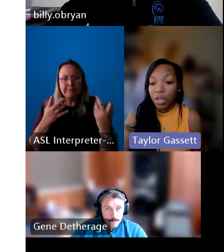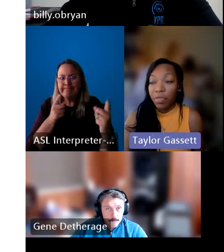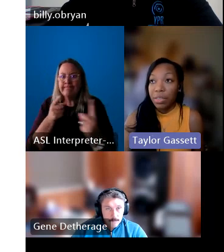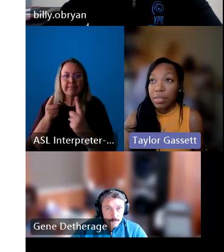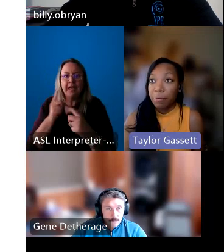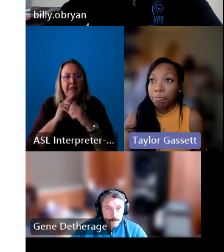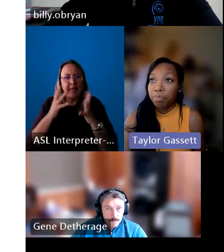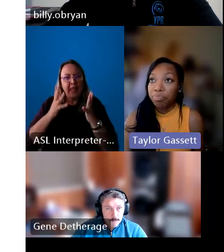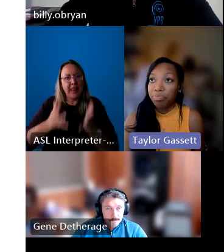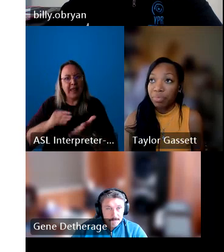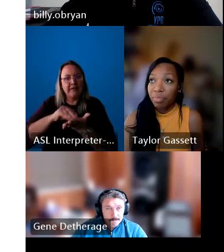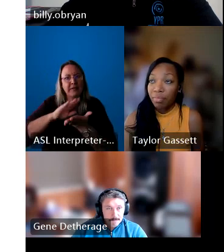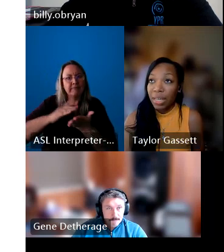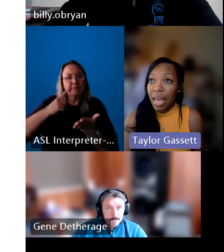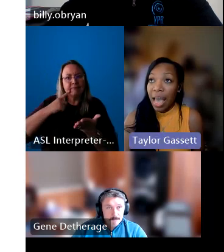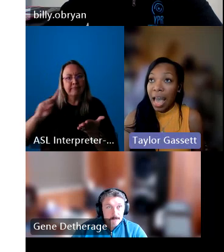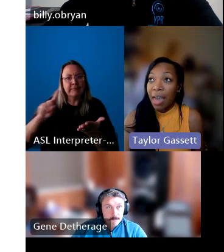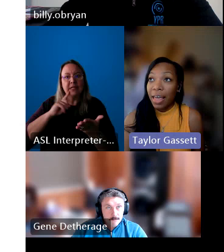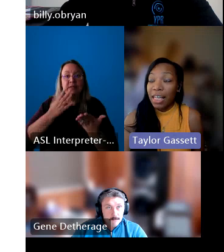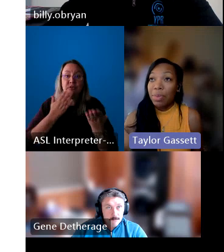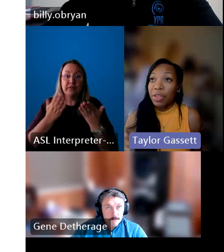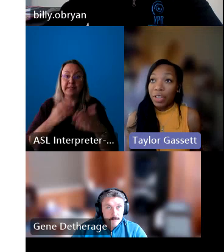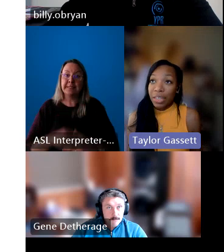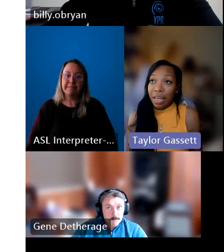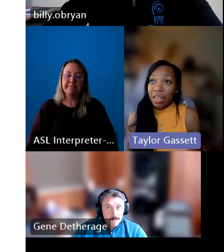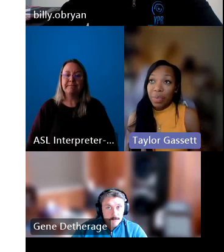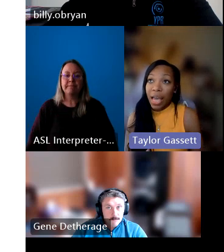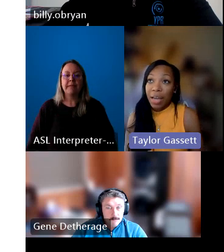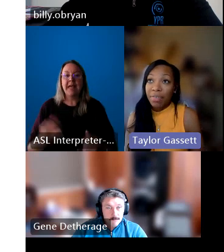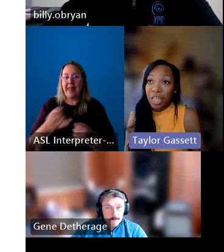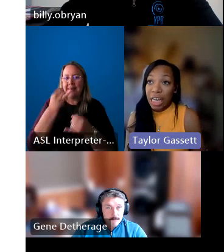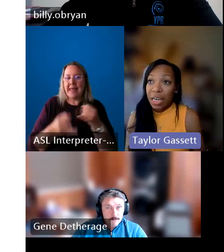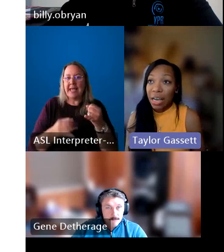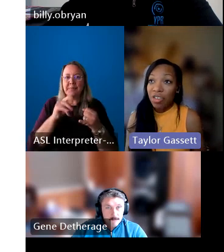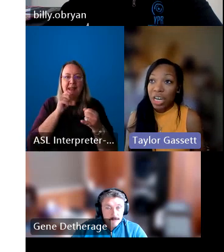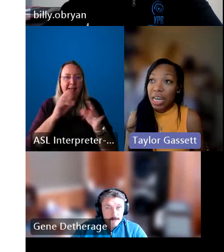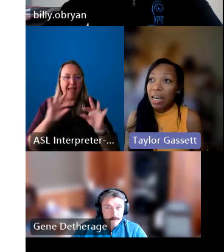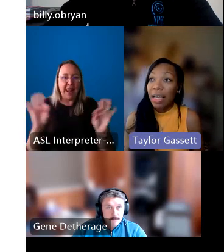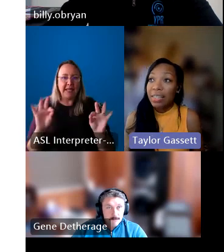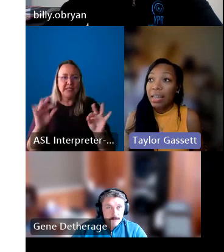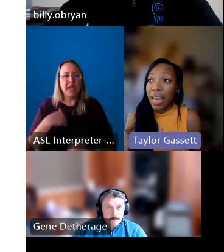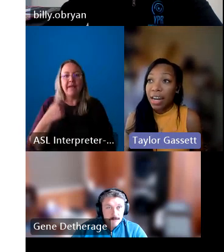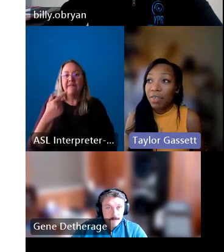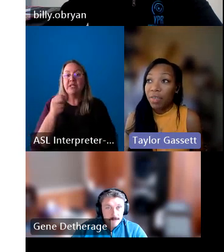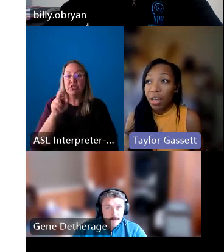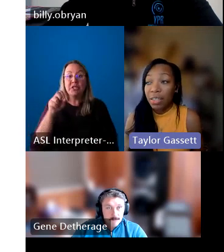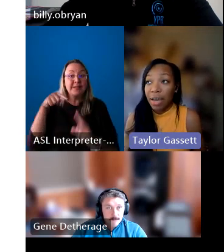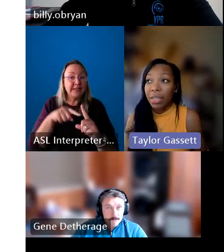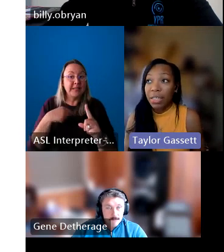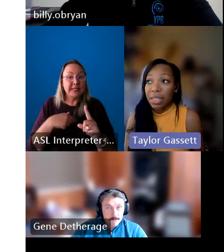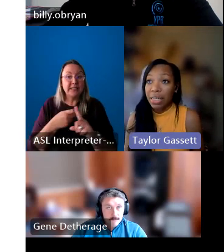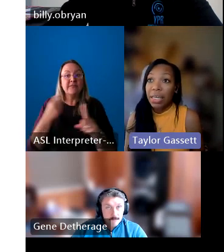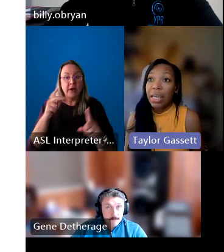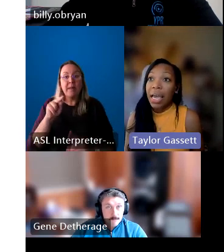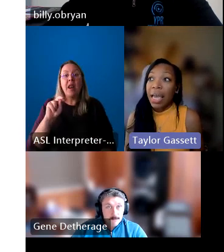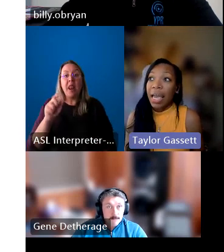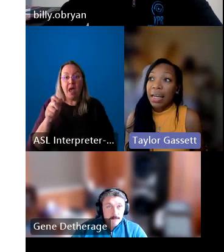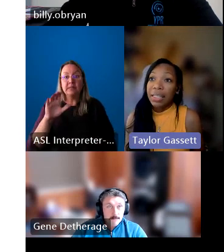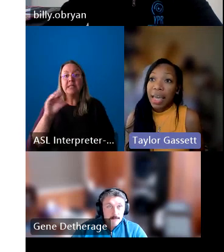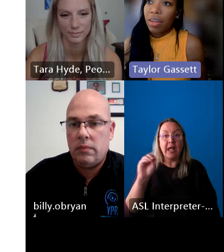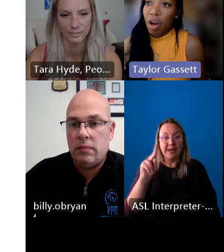legacy of service. And last but certainly not least, we have Gene. Gene is a native of Knox County,